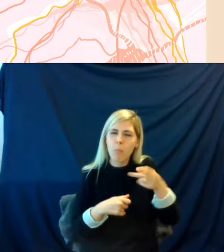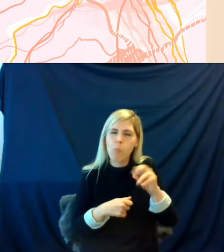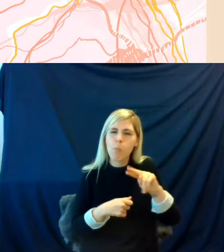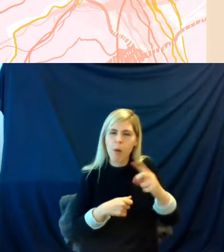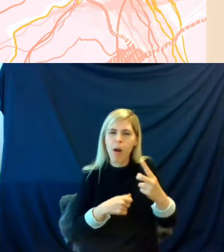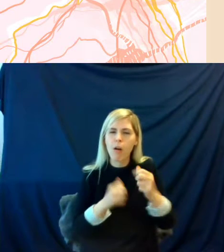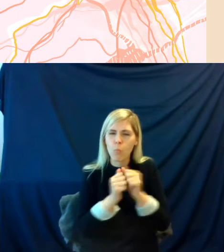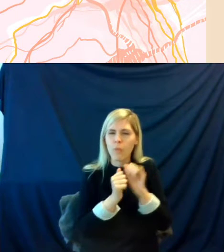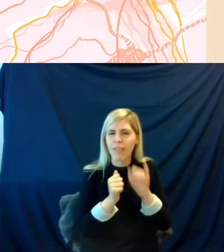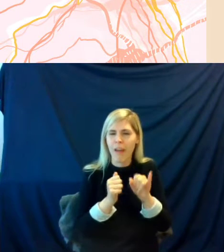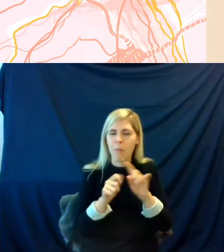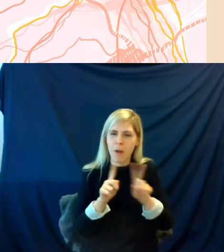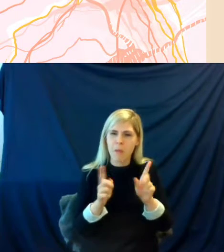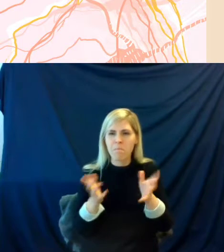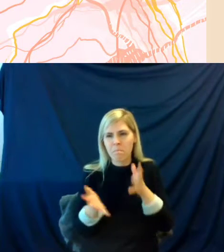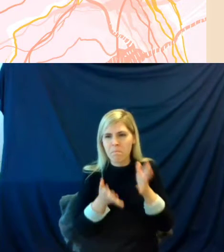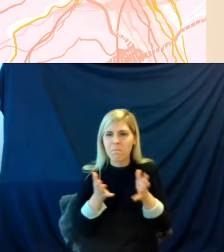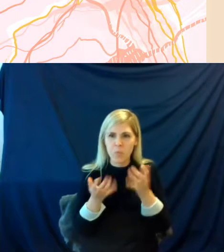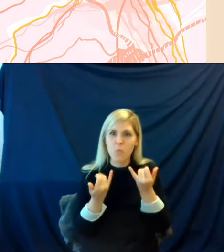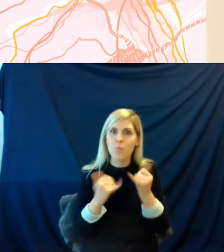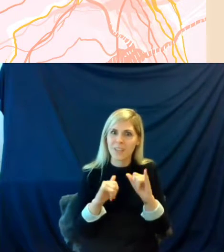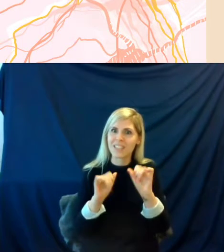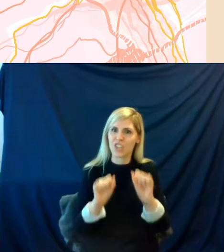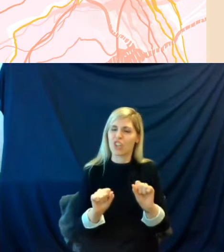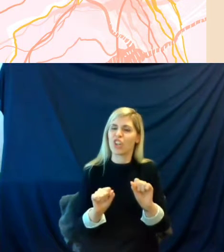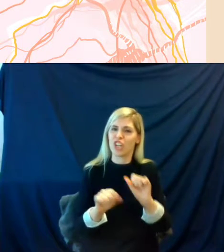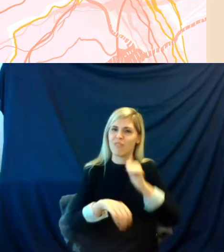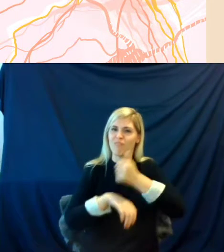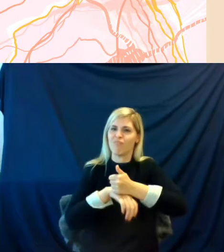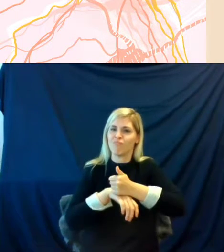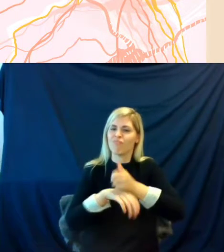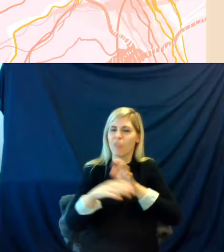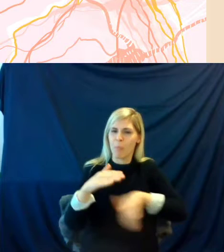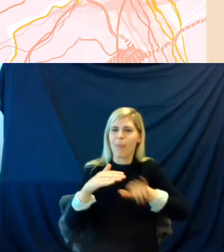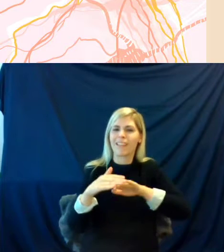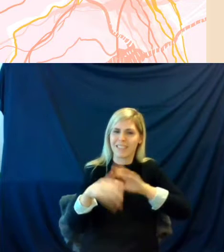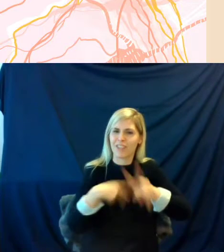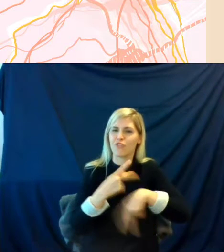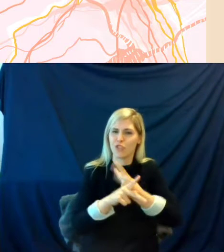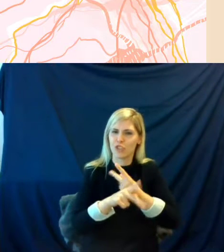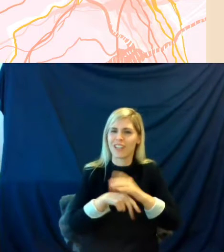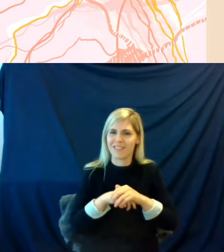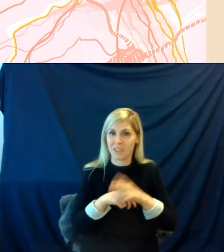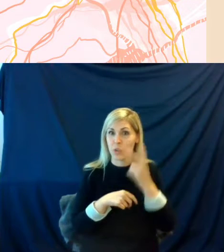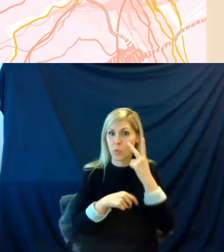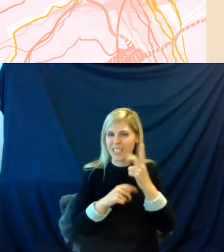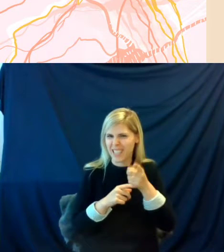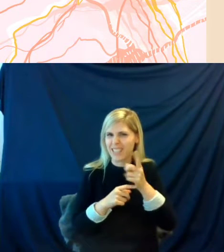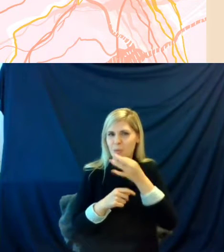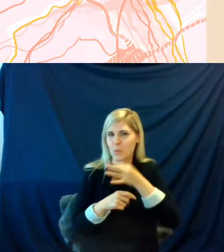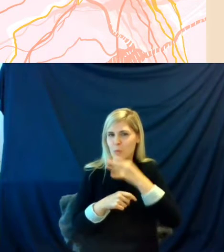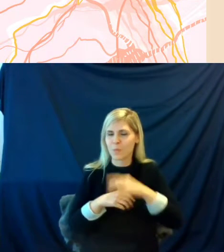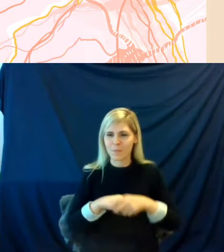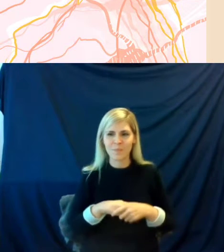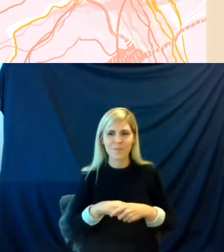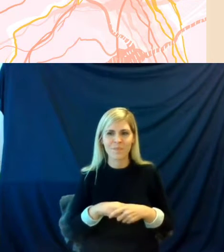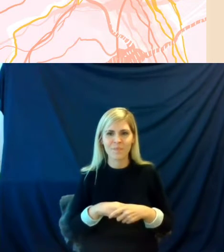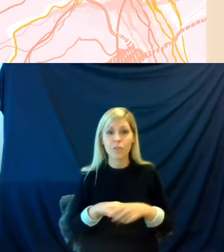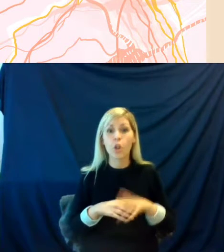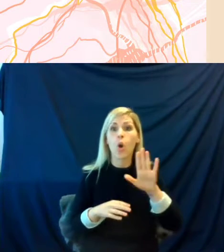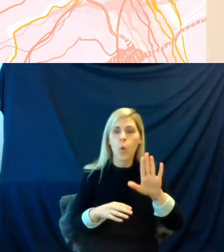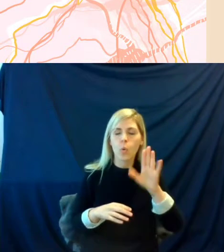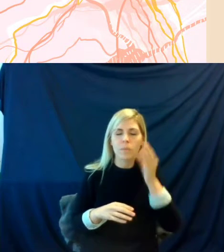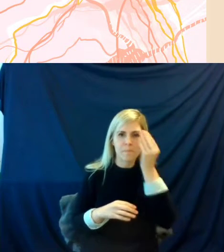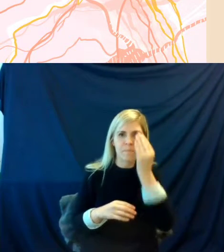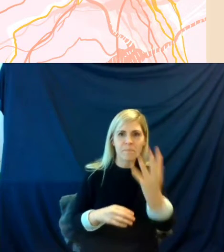Pong with that, but we were still able to get a kind of basic version going. And you'll see that in just a second